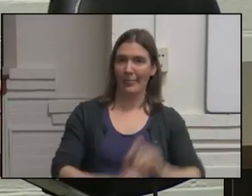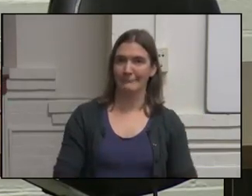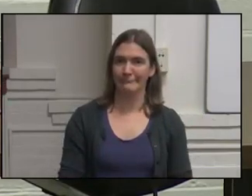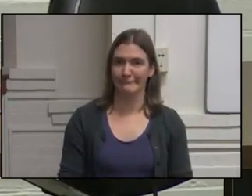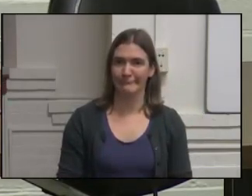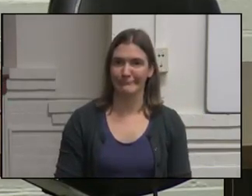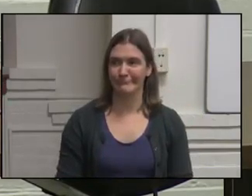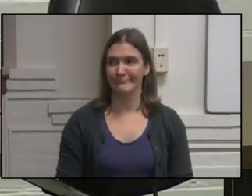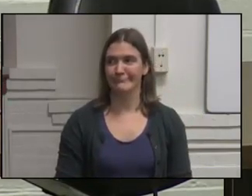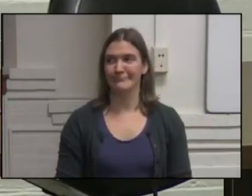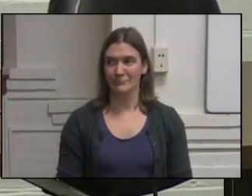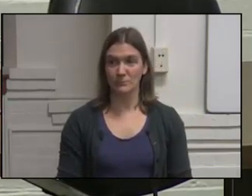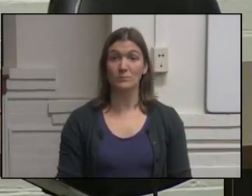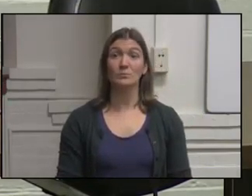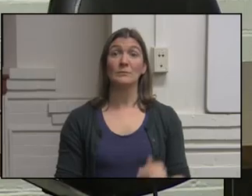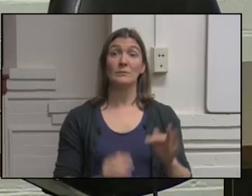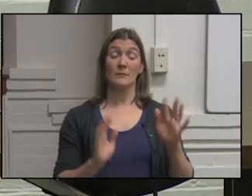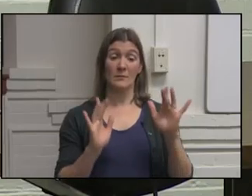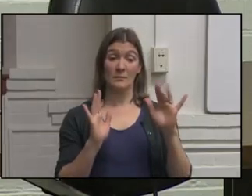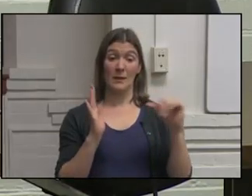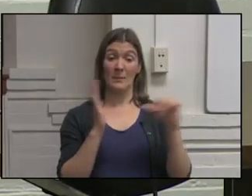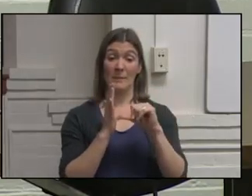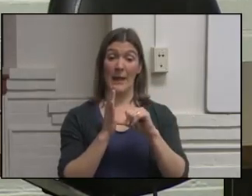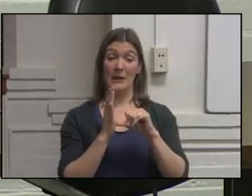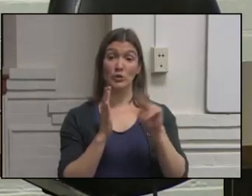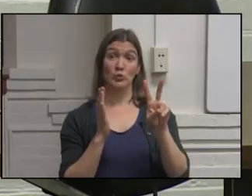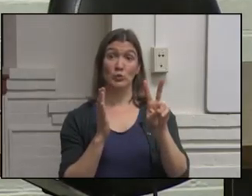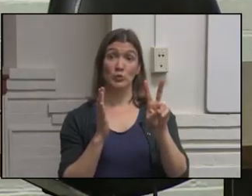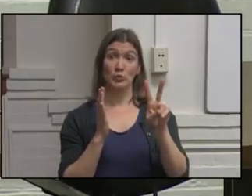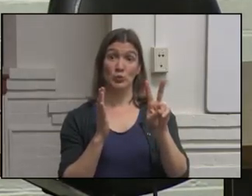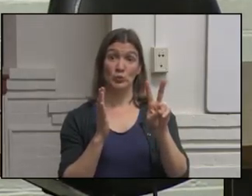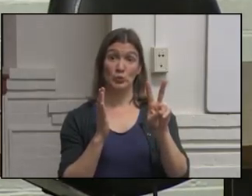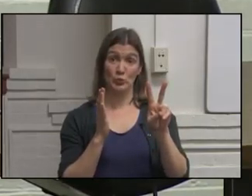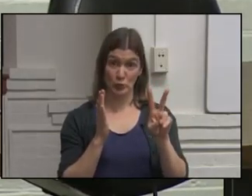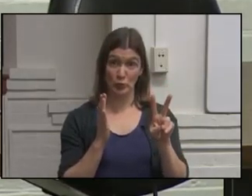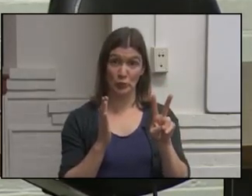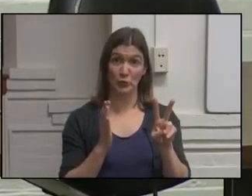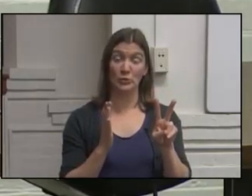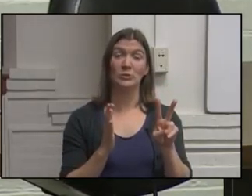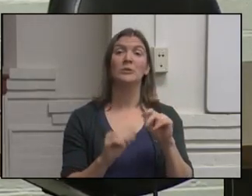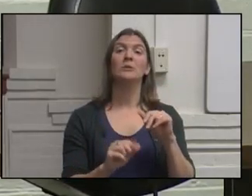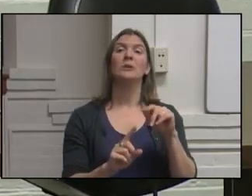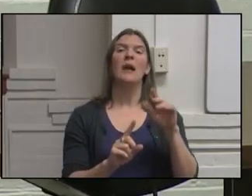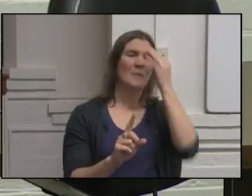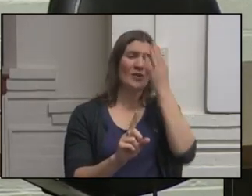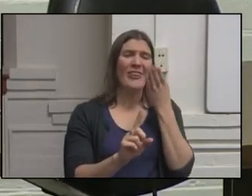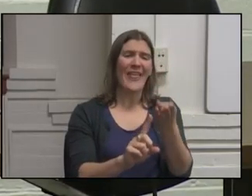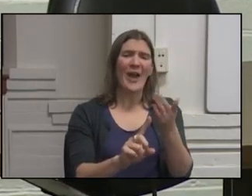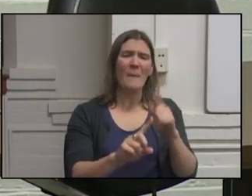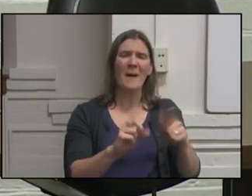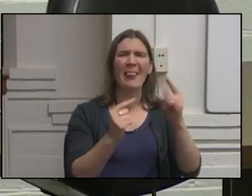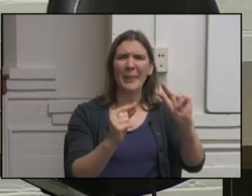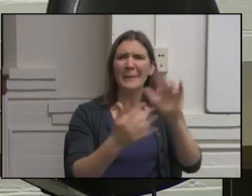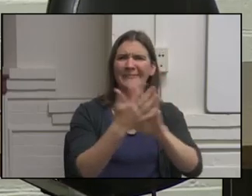And if you look at the page 201, the information's there, but it's not really good and